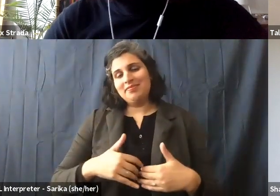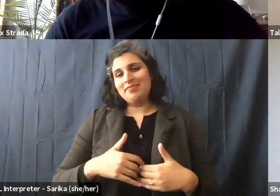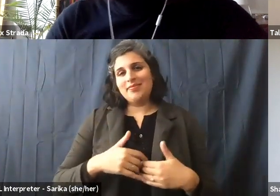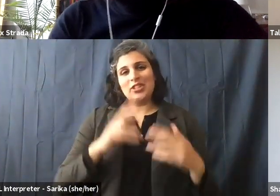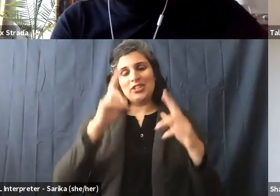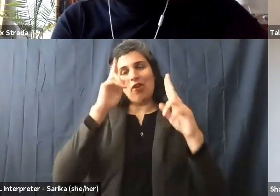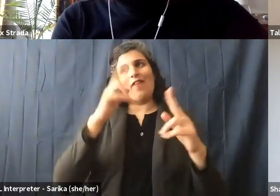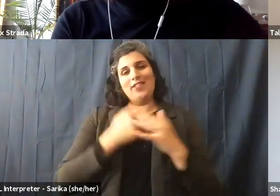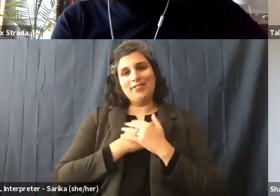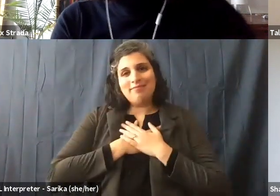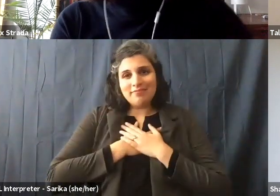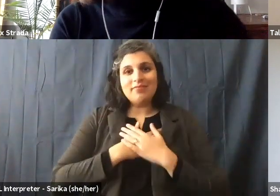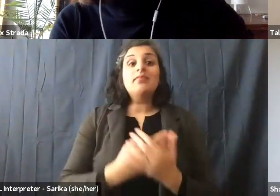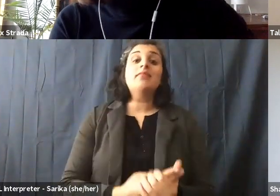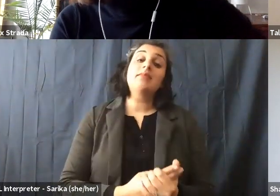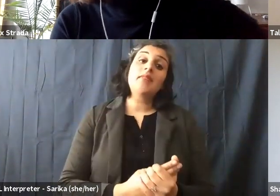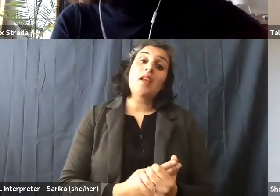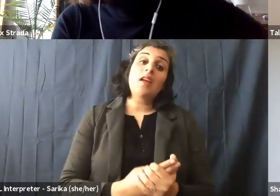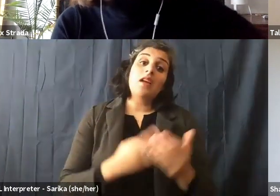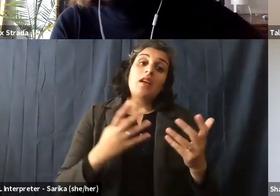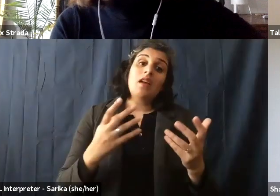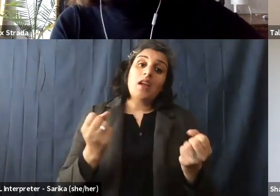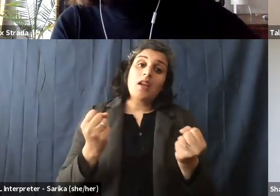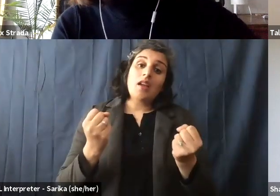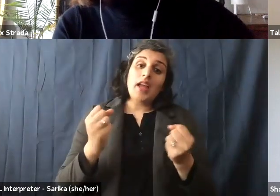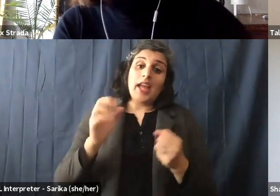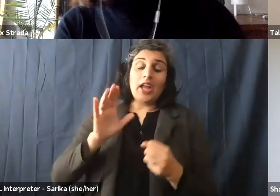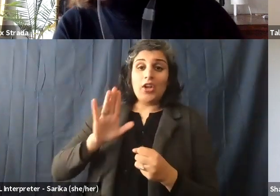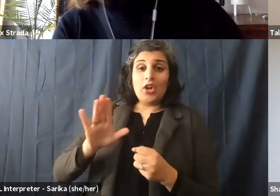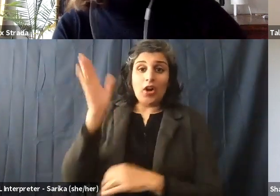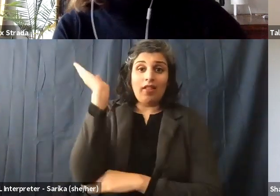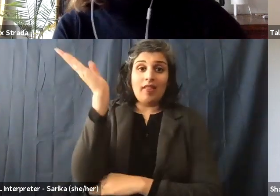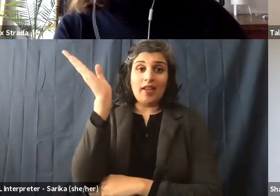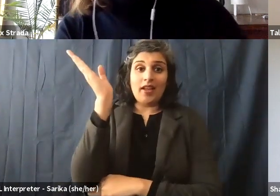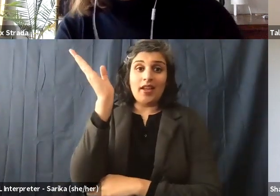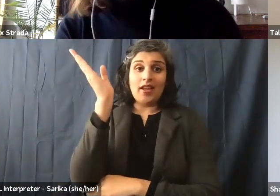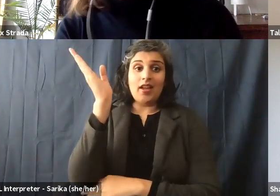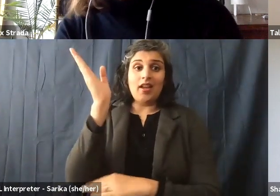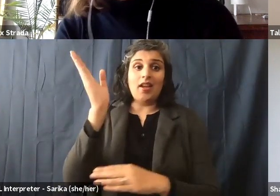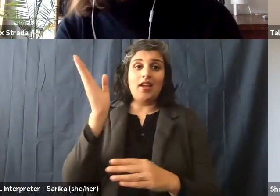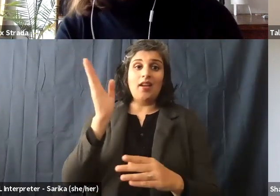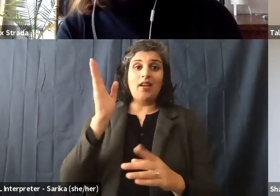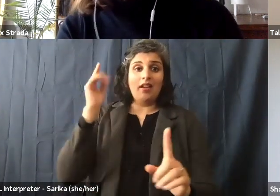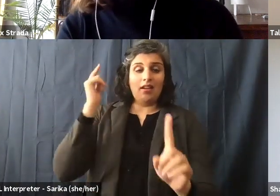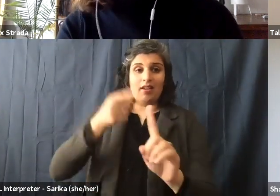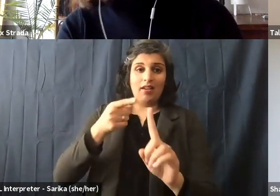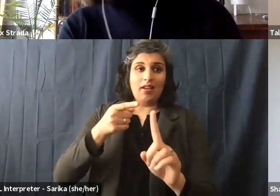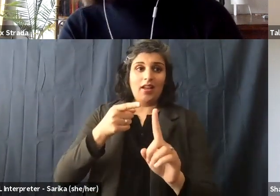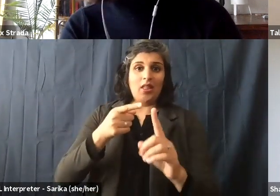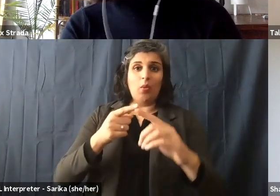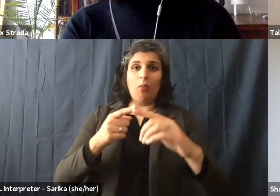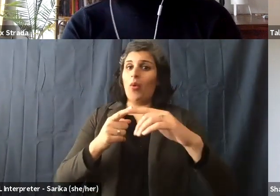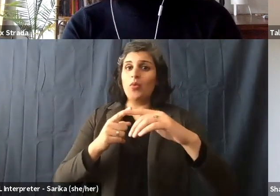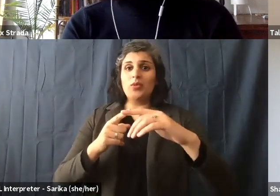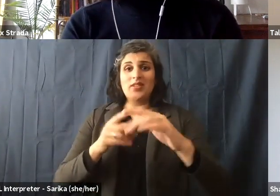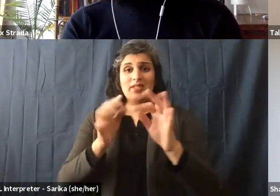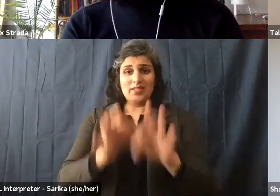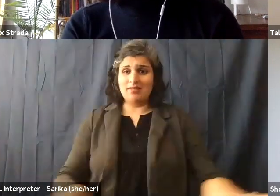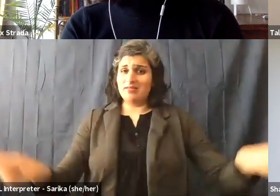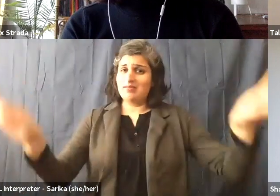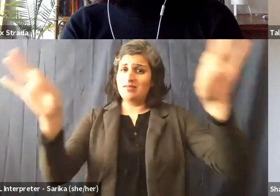And in many ways, Sherry's lecture speaks to the most fundamental fallacy of American ideology,